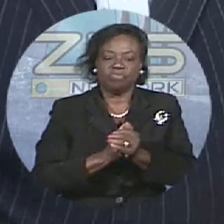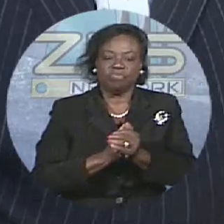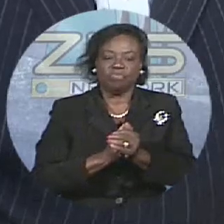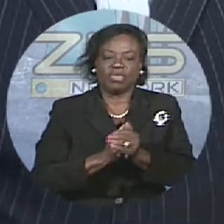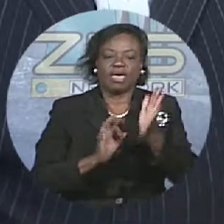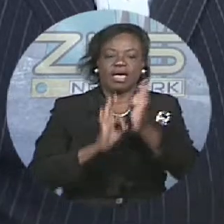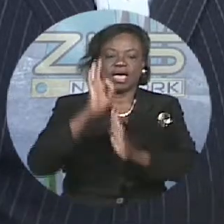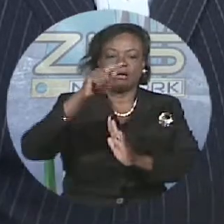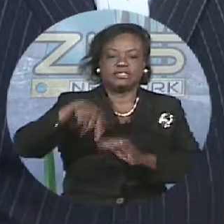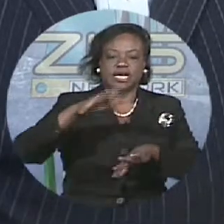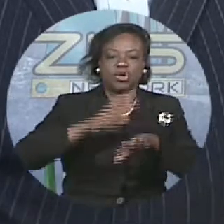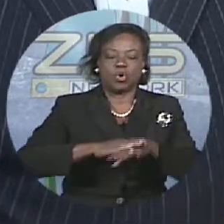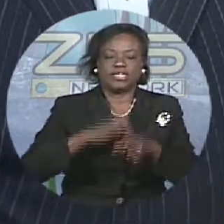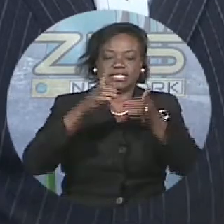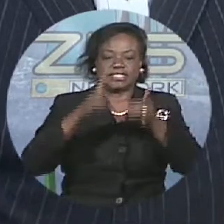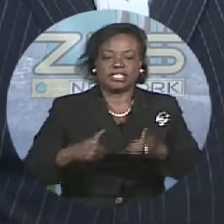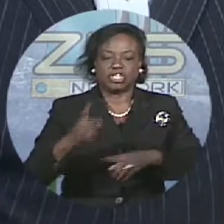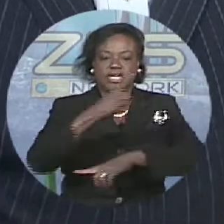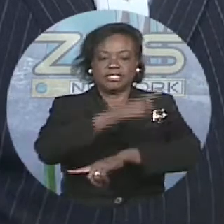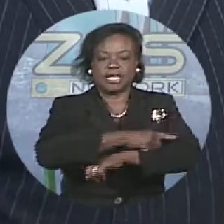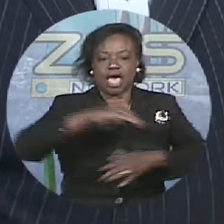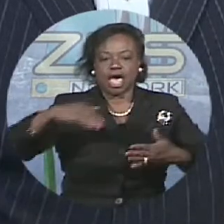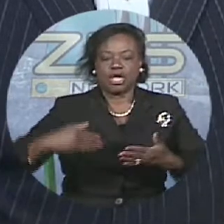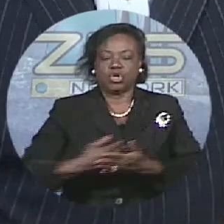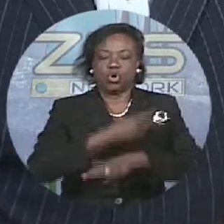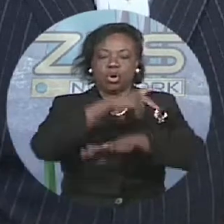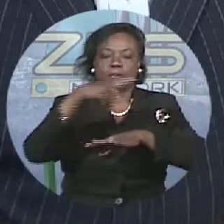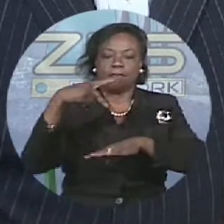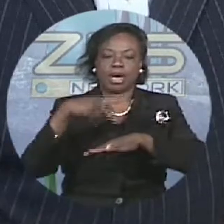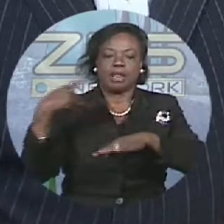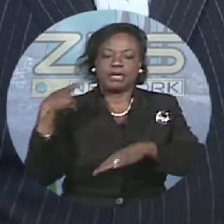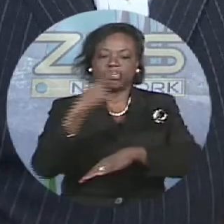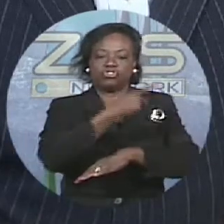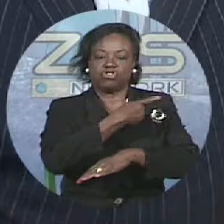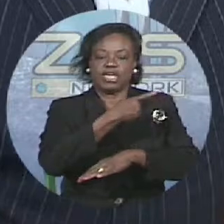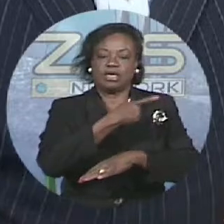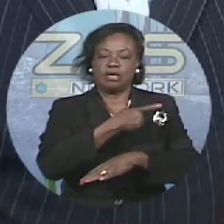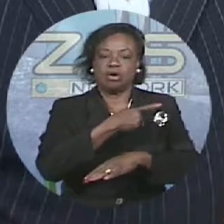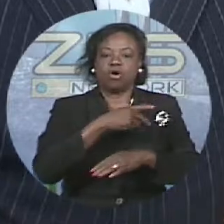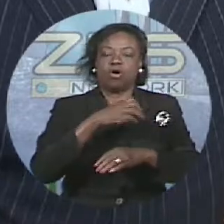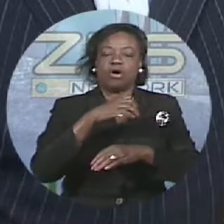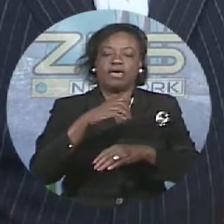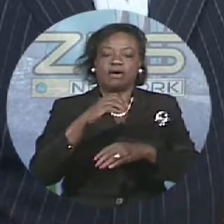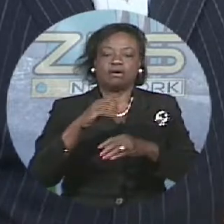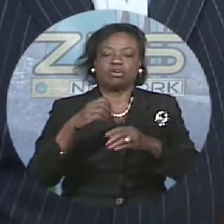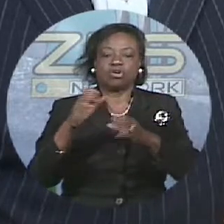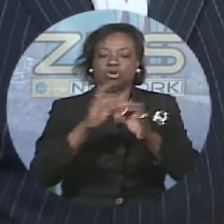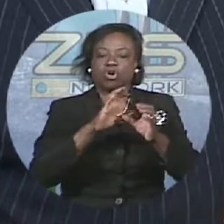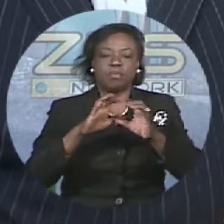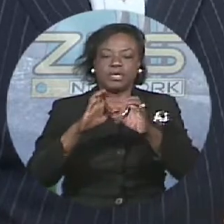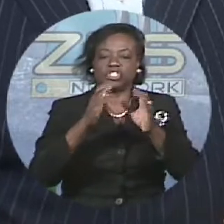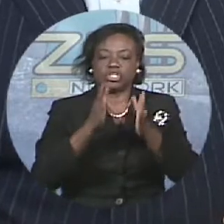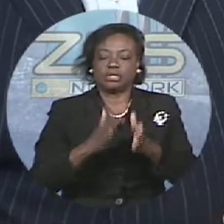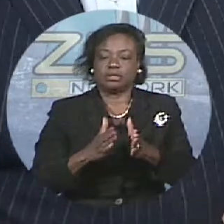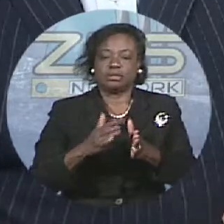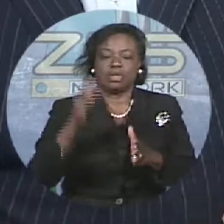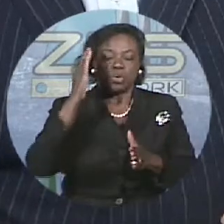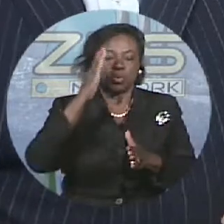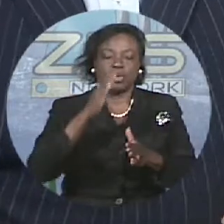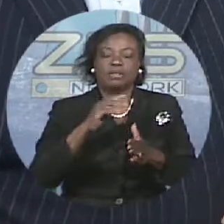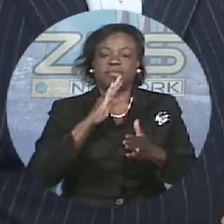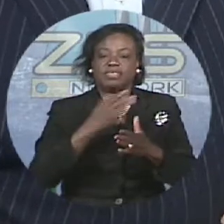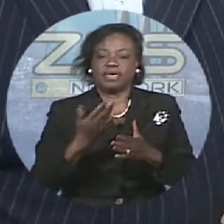With the countdown on to Decision Day, a new parliamentary commissioner will oversee the general election after the contract of the former commissioner expired last